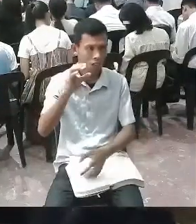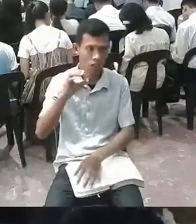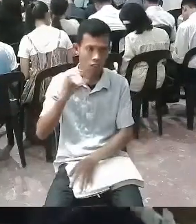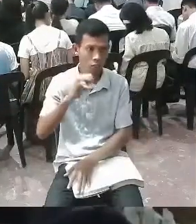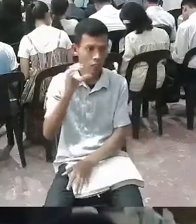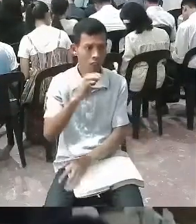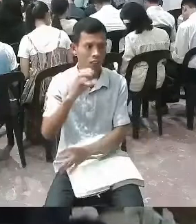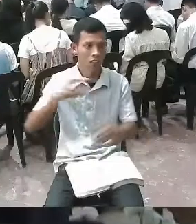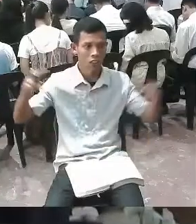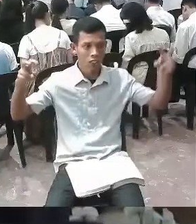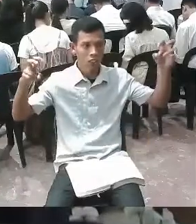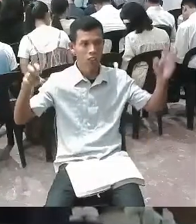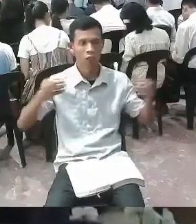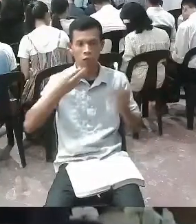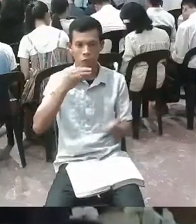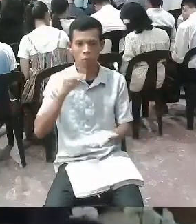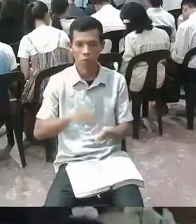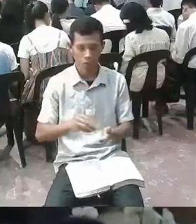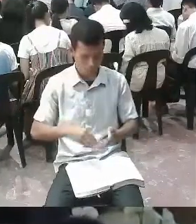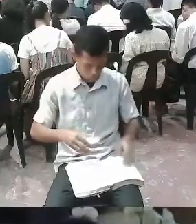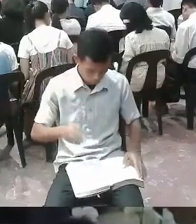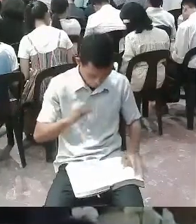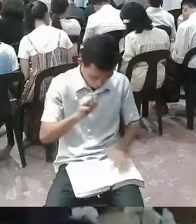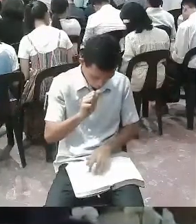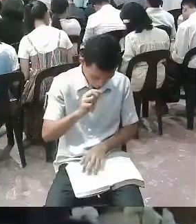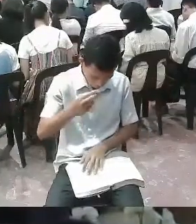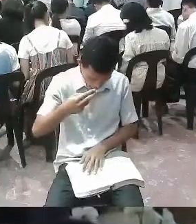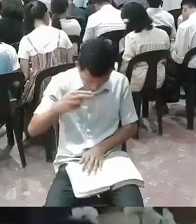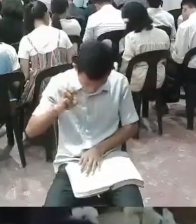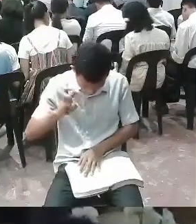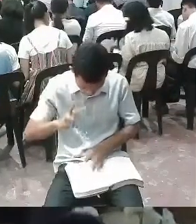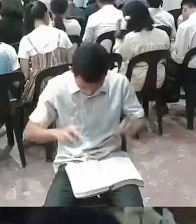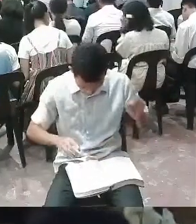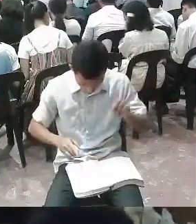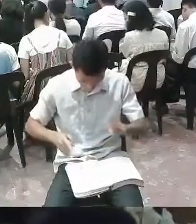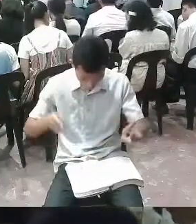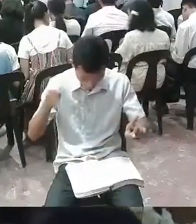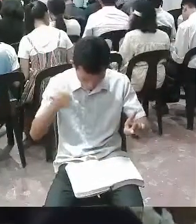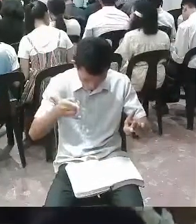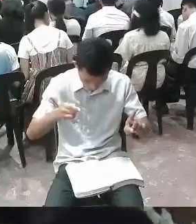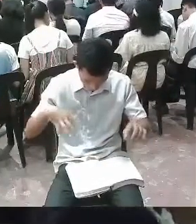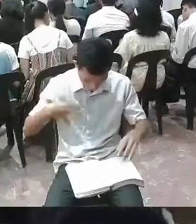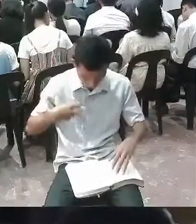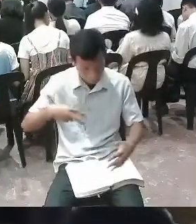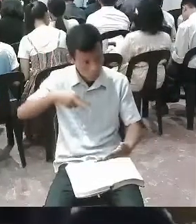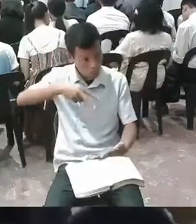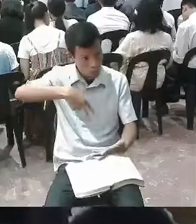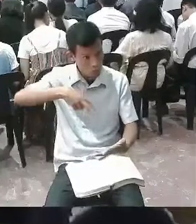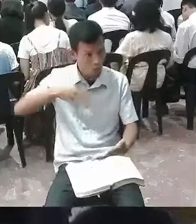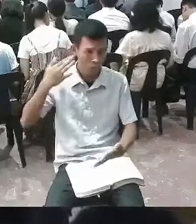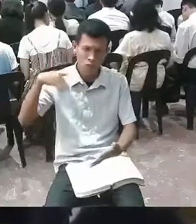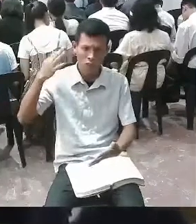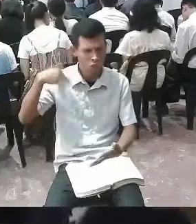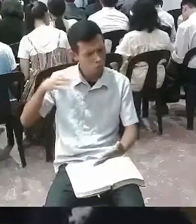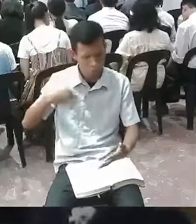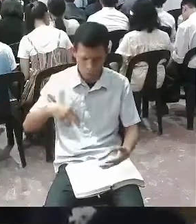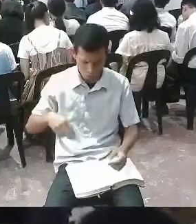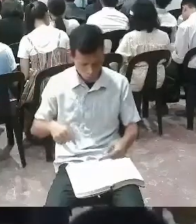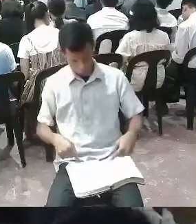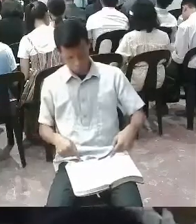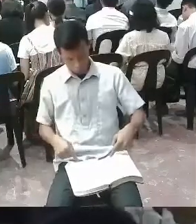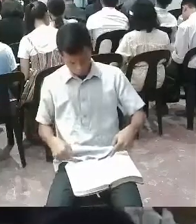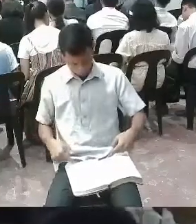message. But Matthew chapter 1, I was just noticing this one day. I'd been